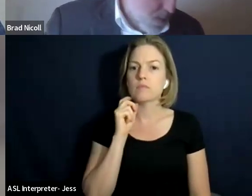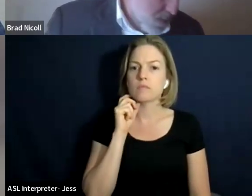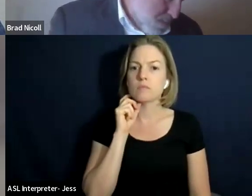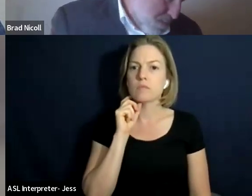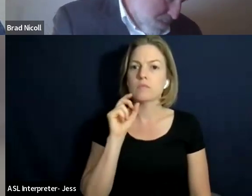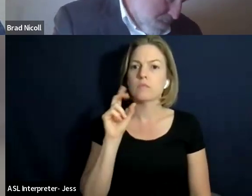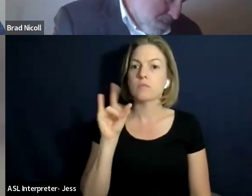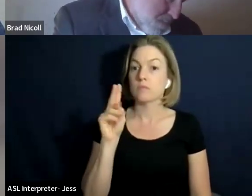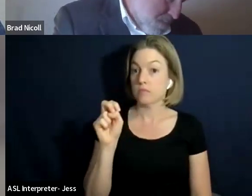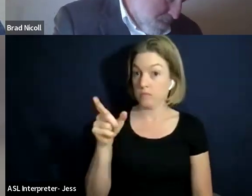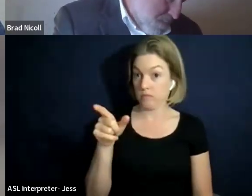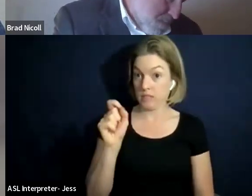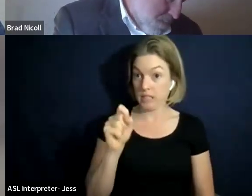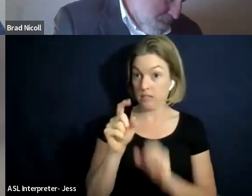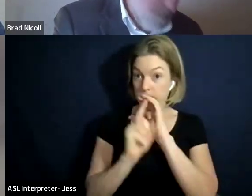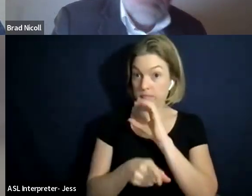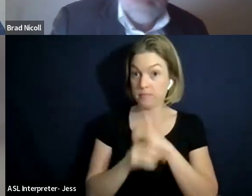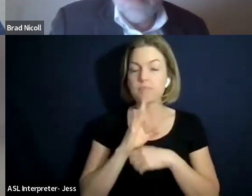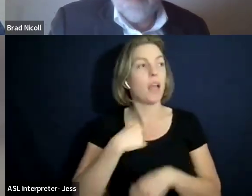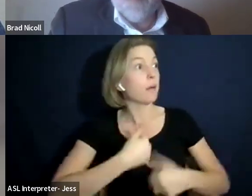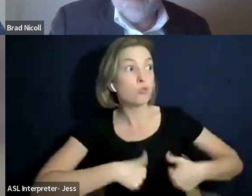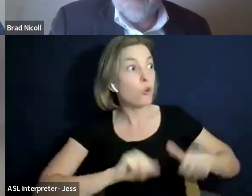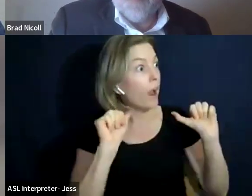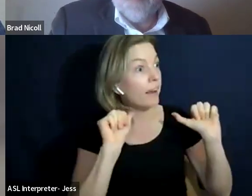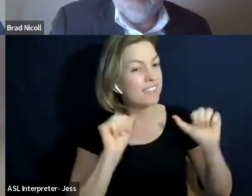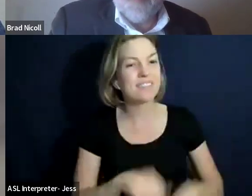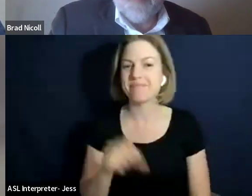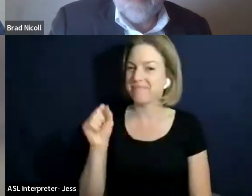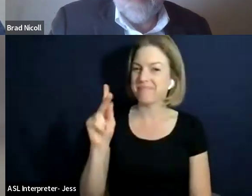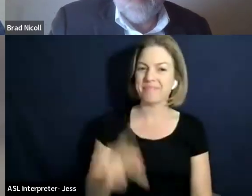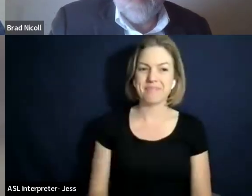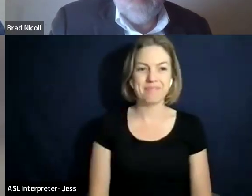Diane, are you able to unmute? I'm trying. Okay.